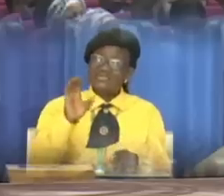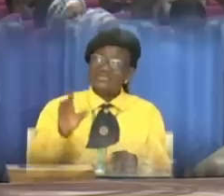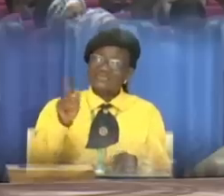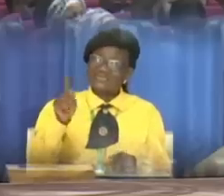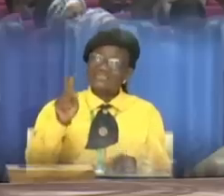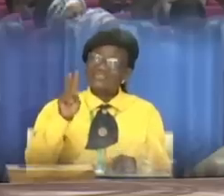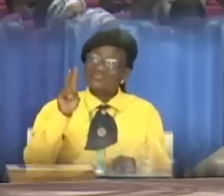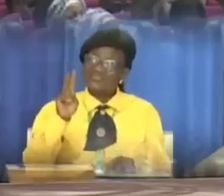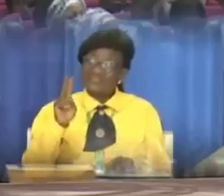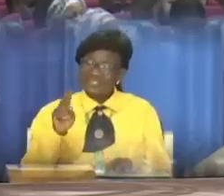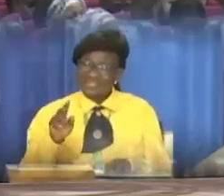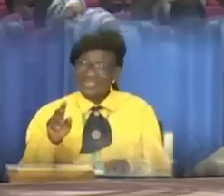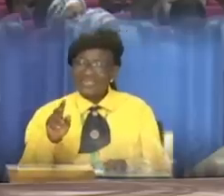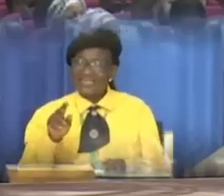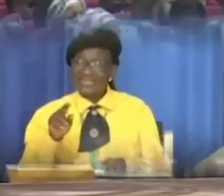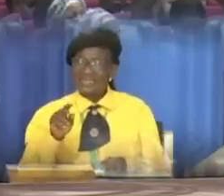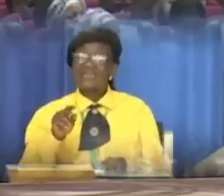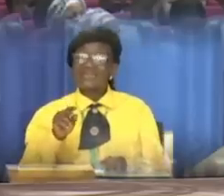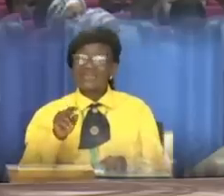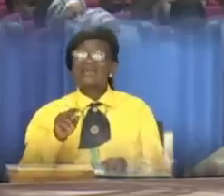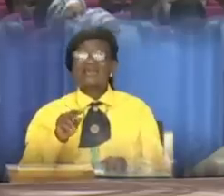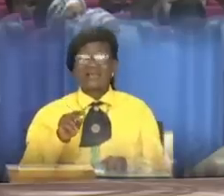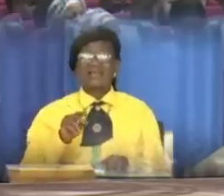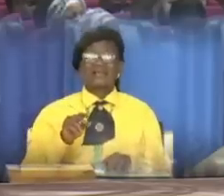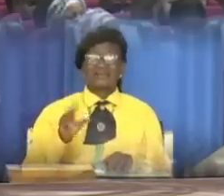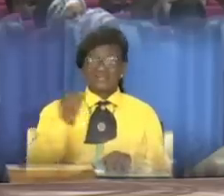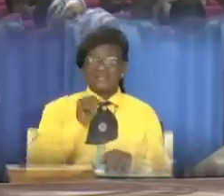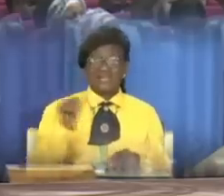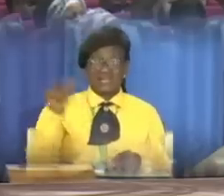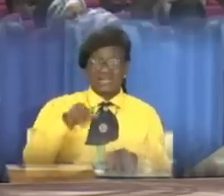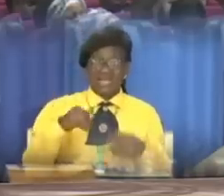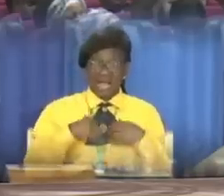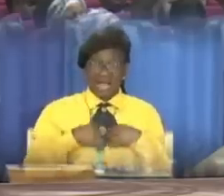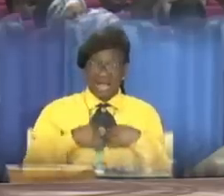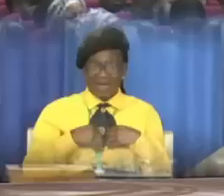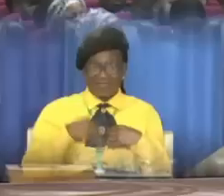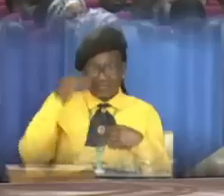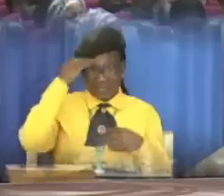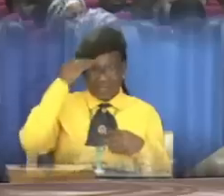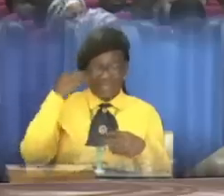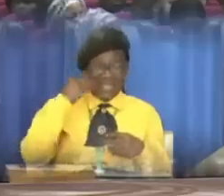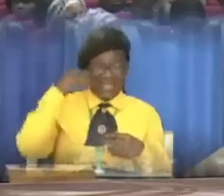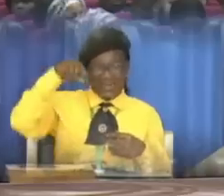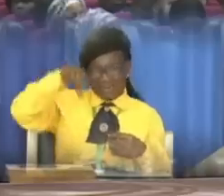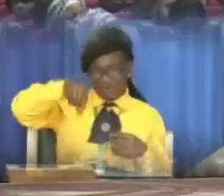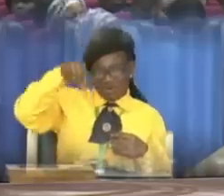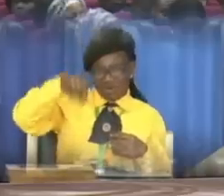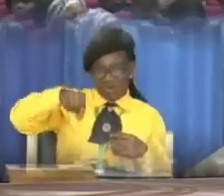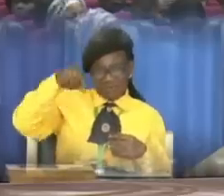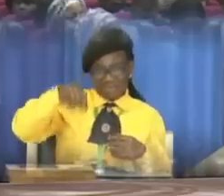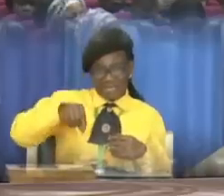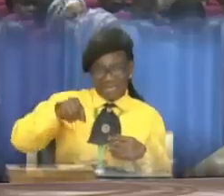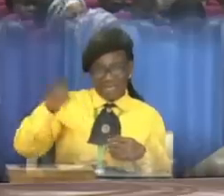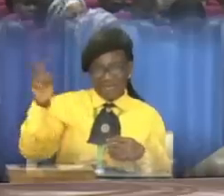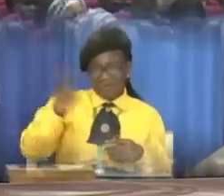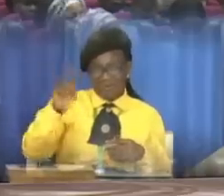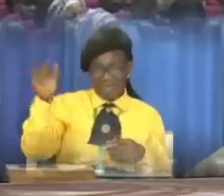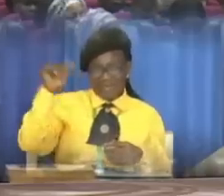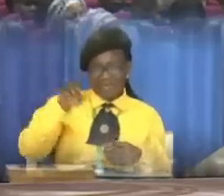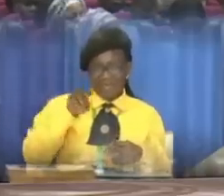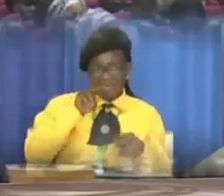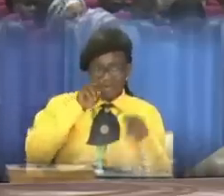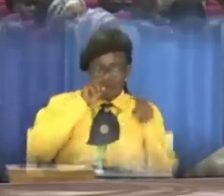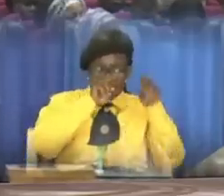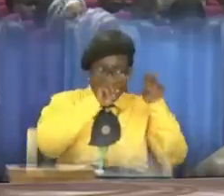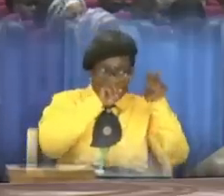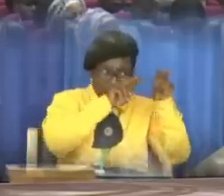you where their headquarters is, but they have an headquarters, a building where they monitor everything.